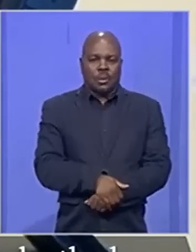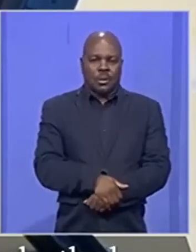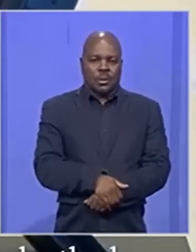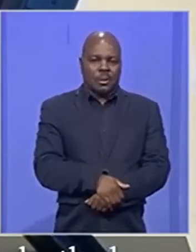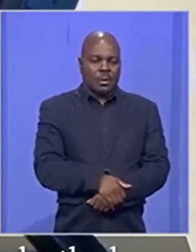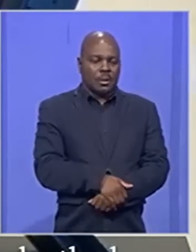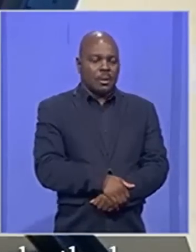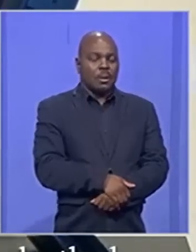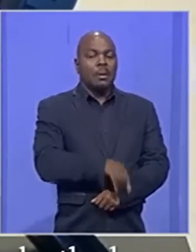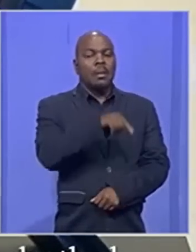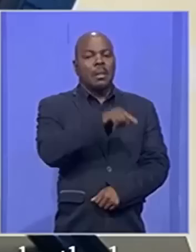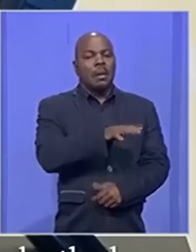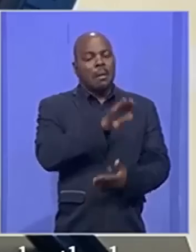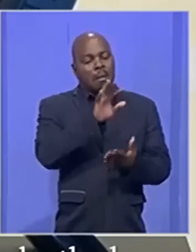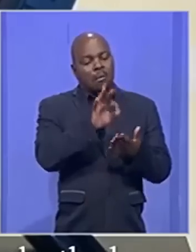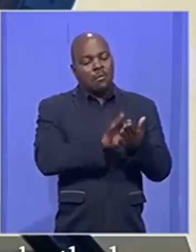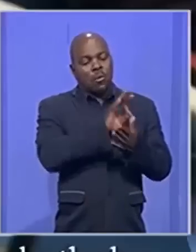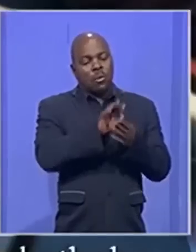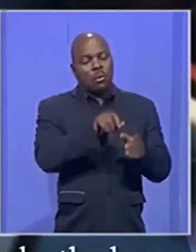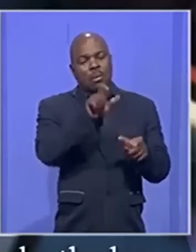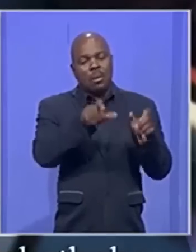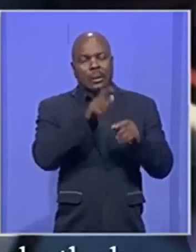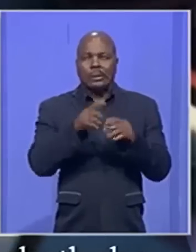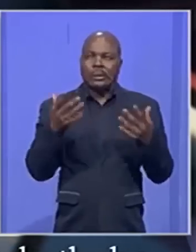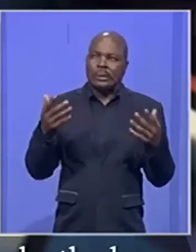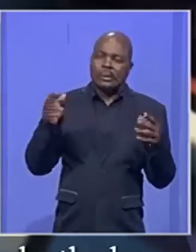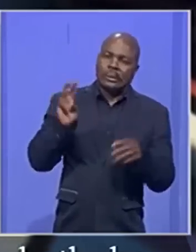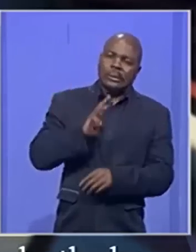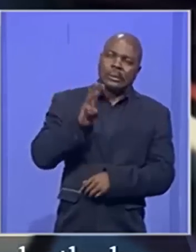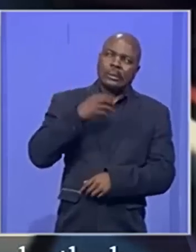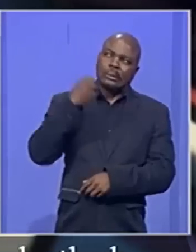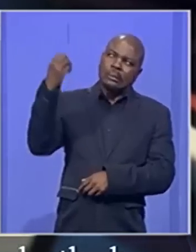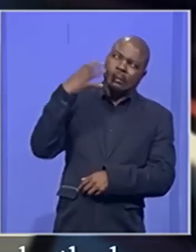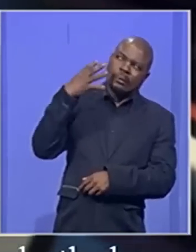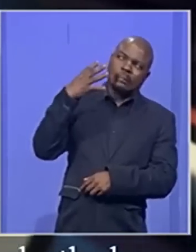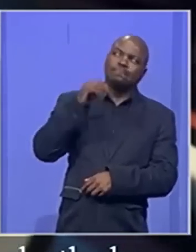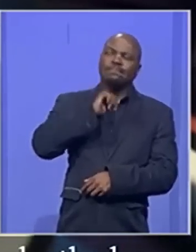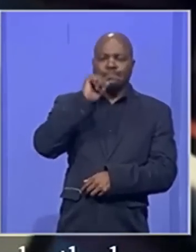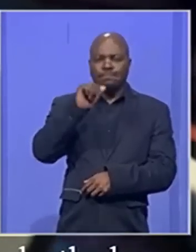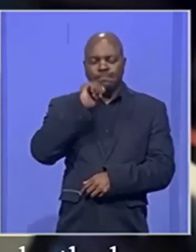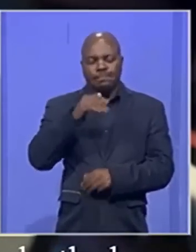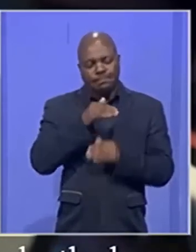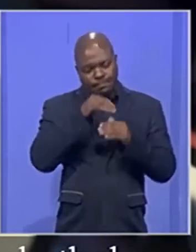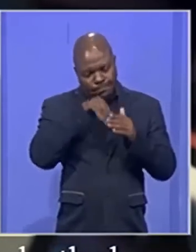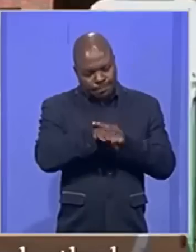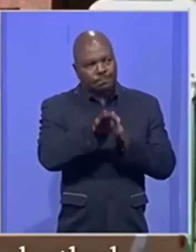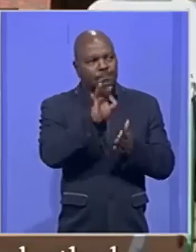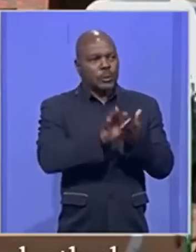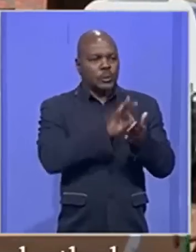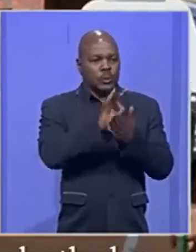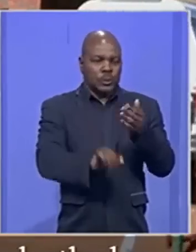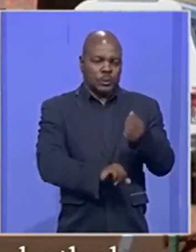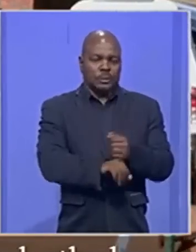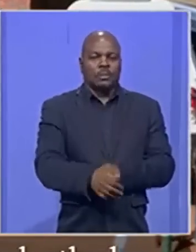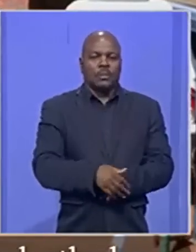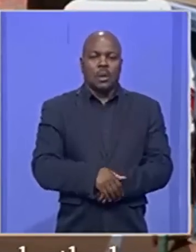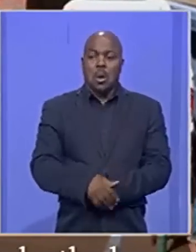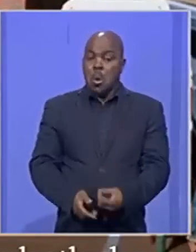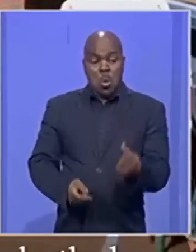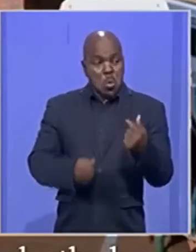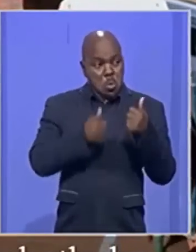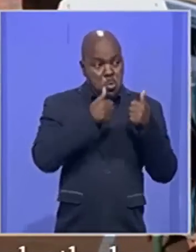Bakgethi ba mamelletse leqhubu la lebatama hoba ba re ho bohlokwa ho etsa kgetho. Very good, because it's